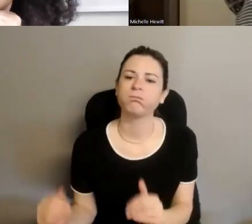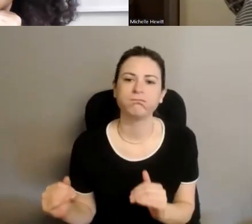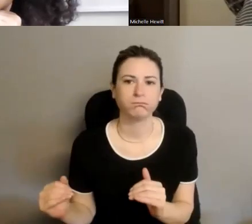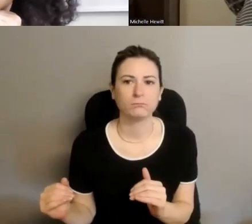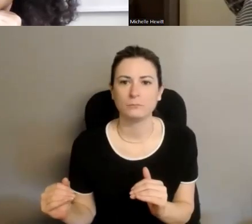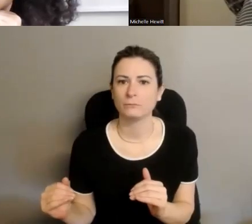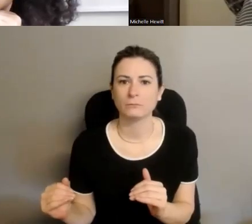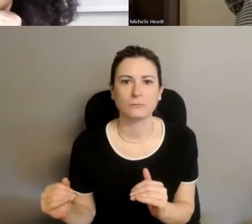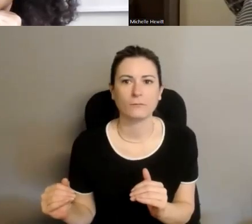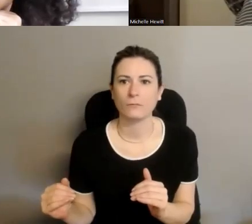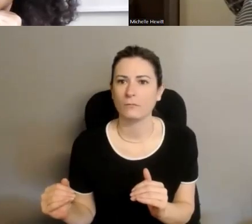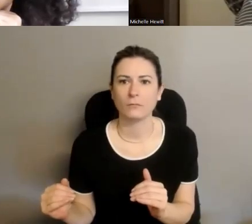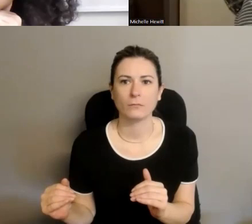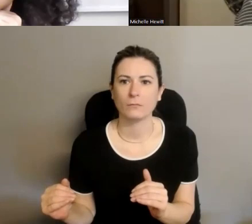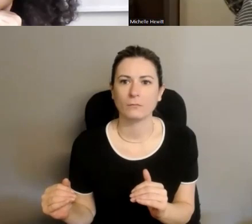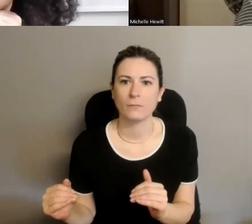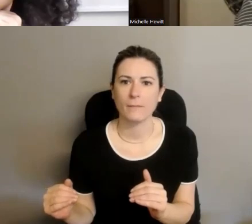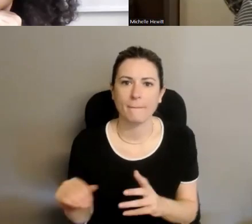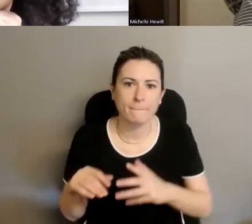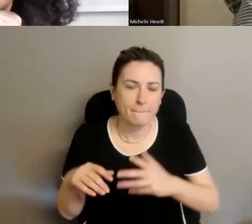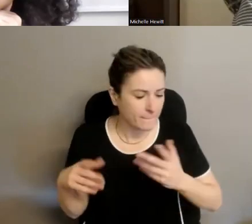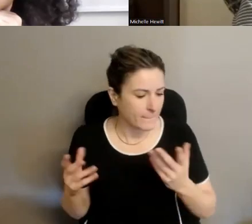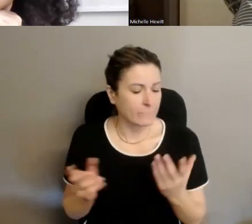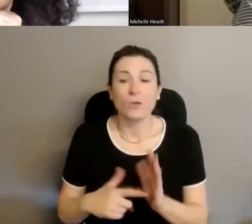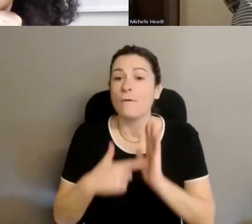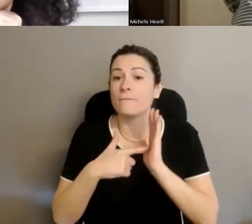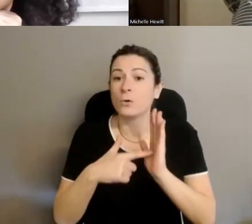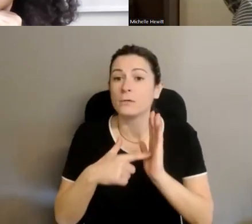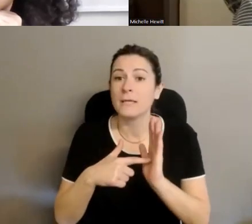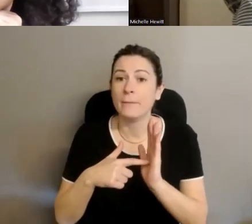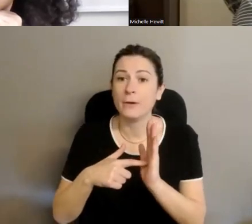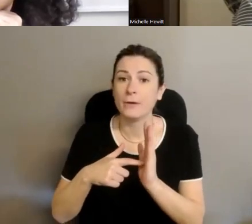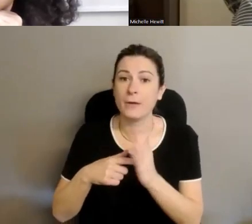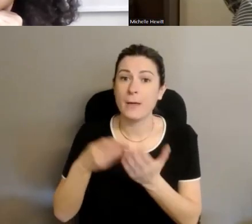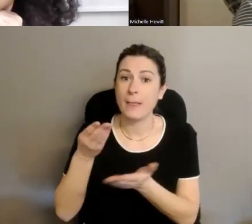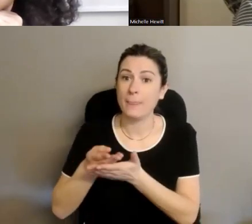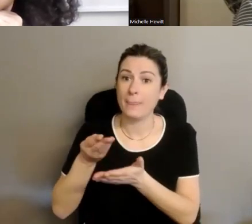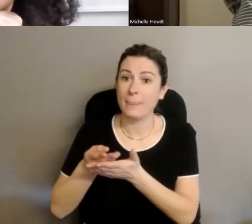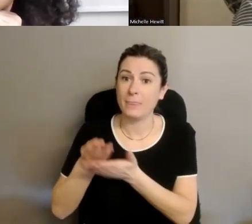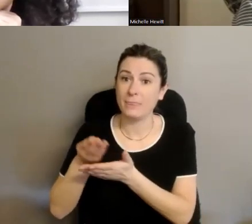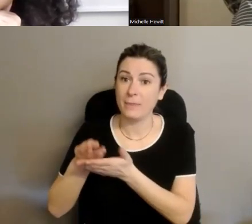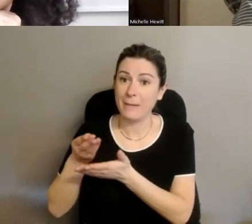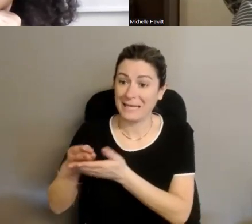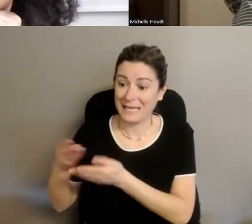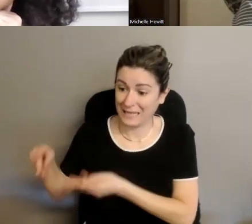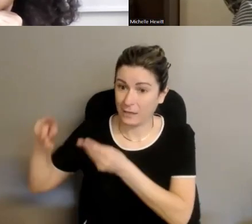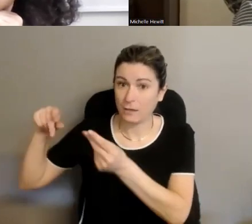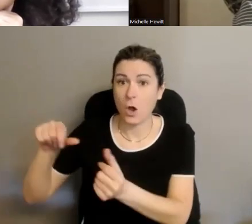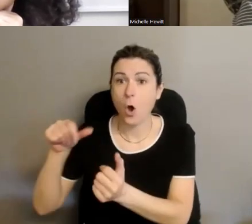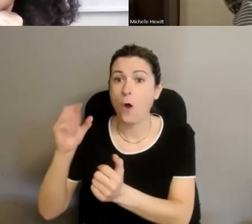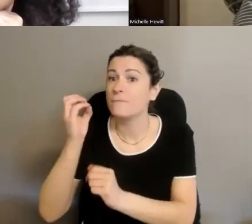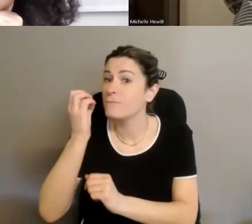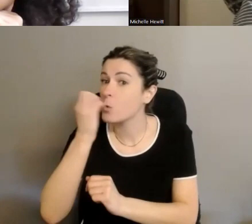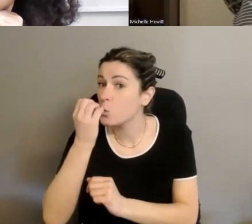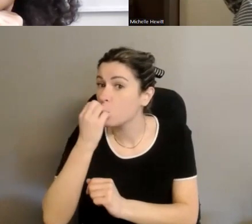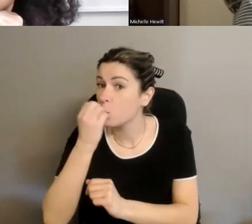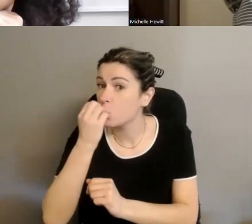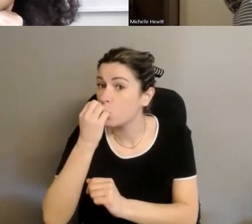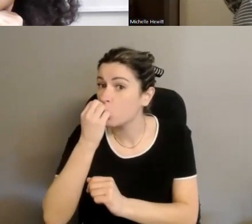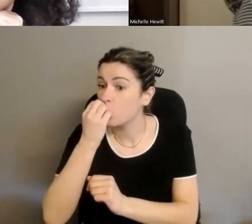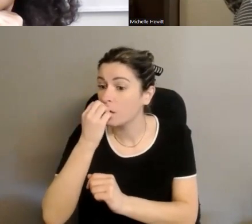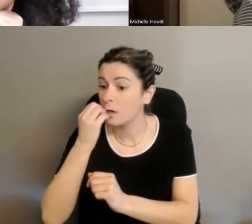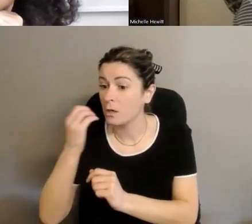the money that goes into the food that is prepared for people that is injurious to their health, to the hours